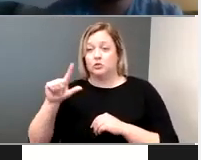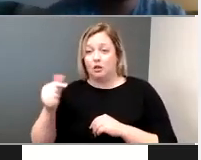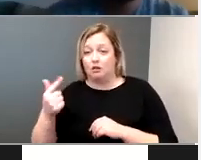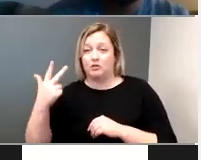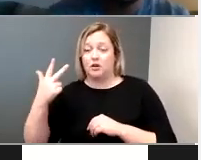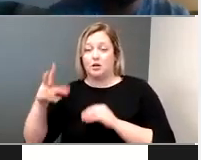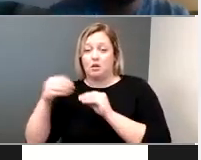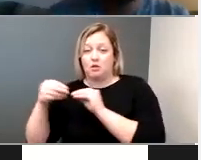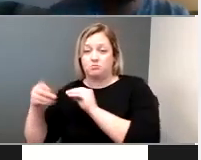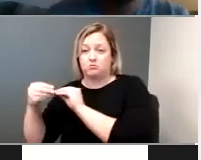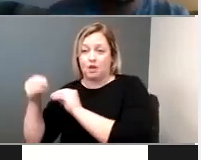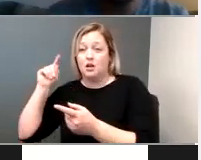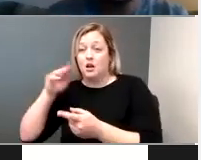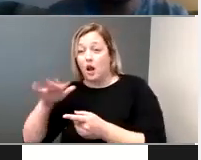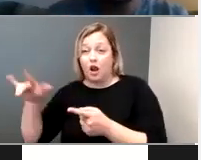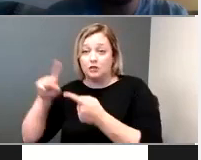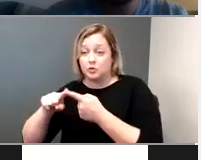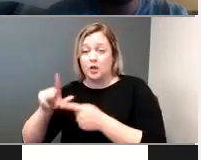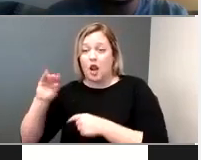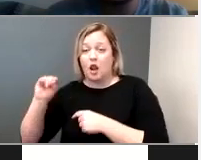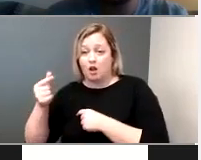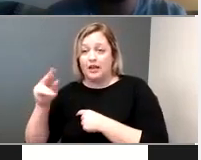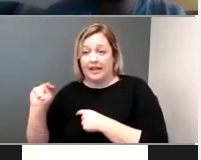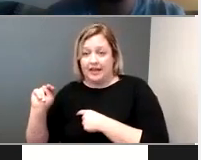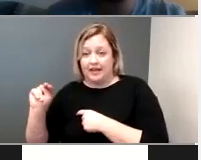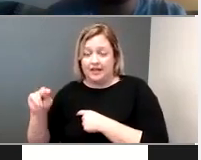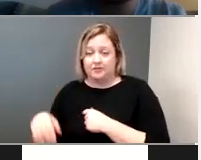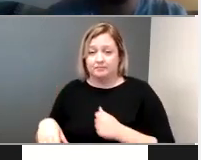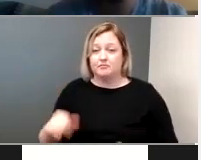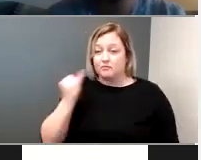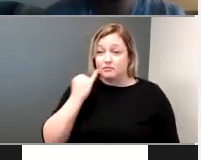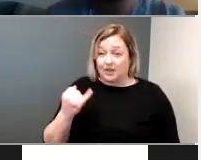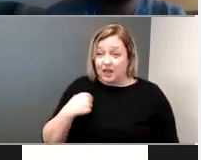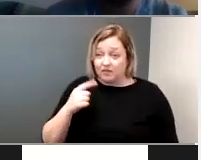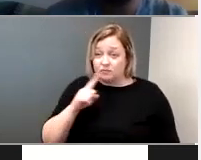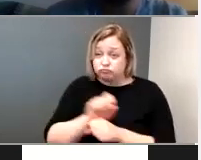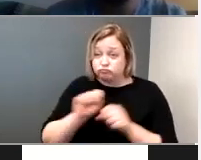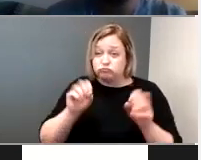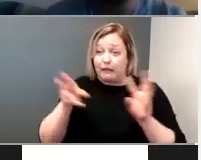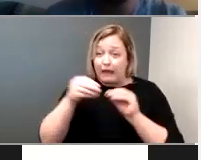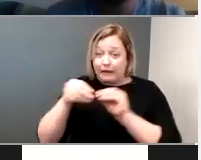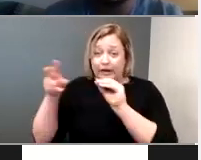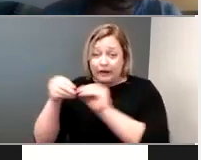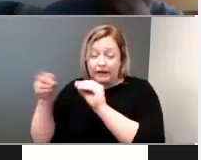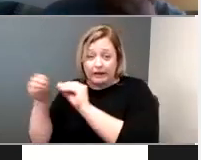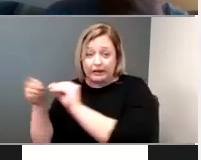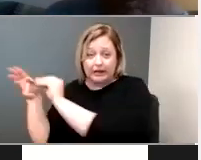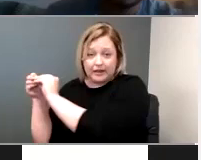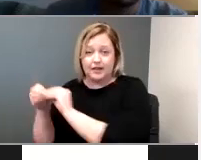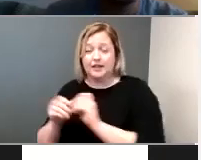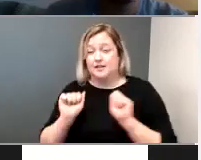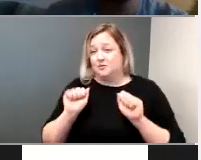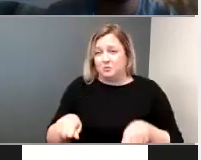n. And if it is all the way to added up all the way to log n, we can rewrite this using our log equations